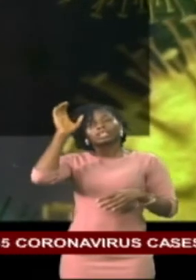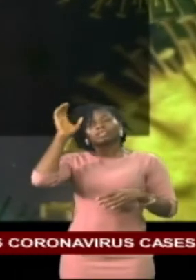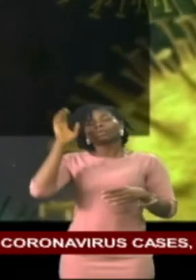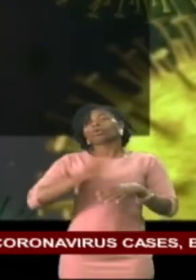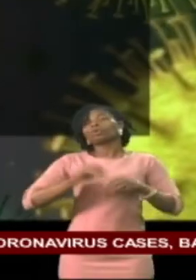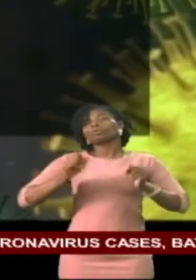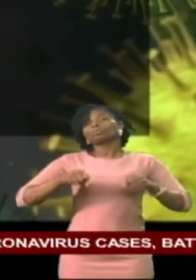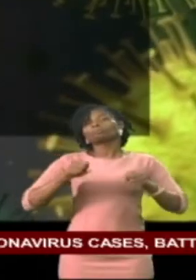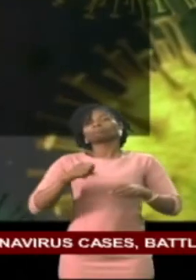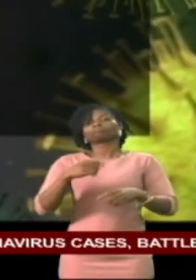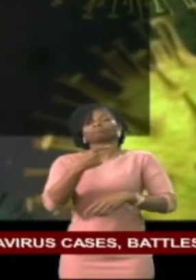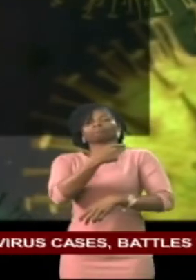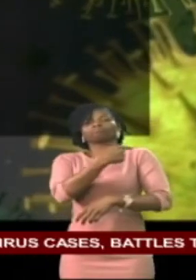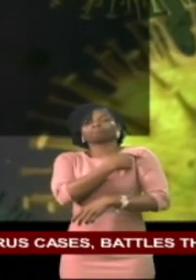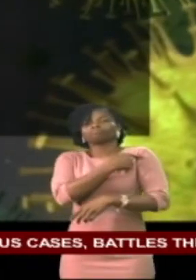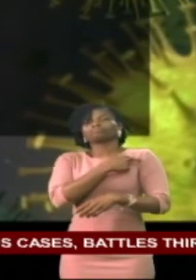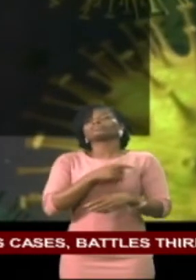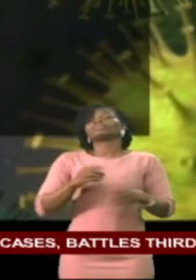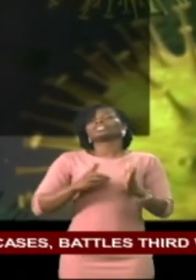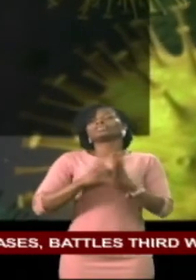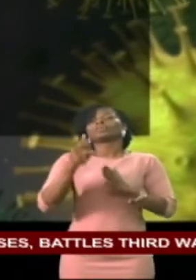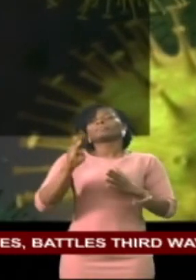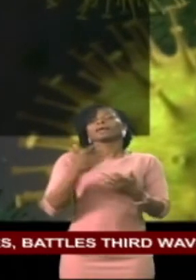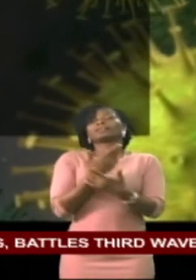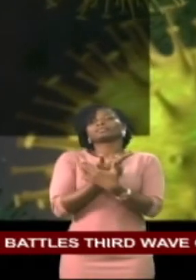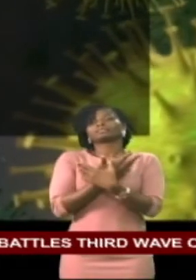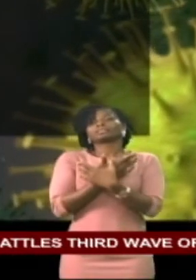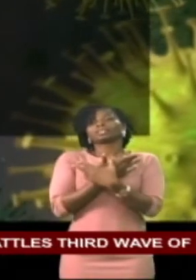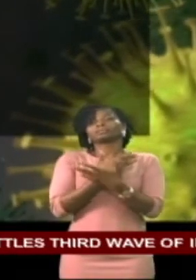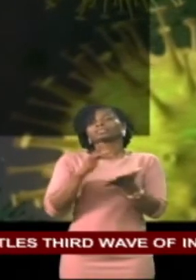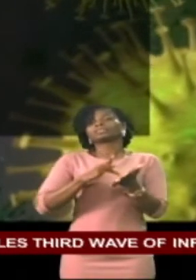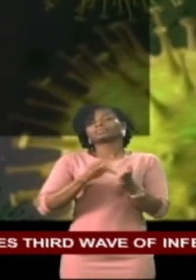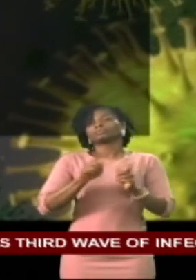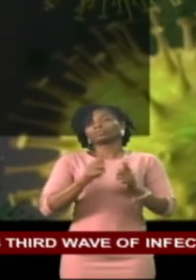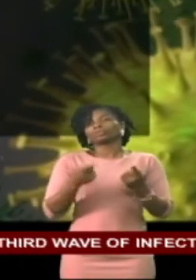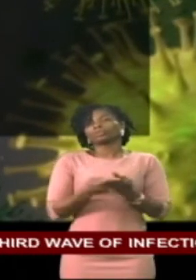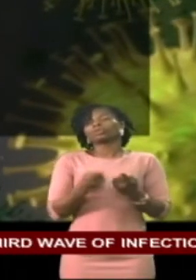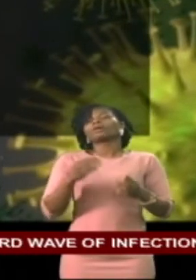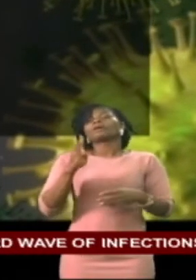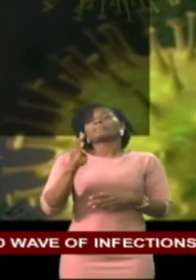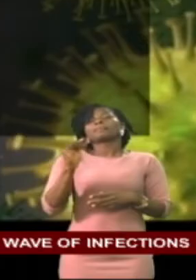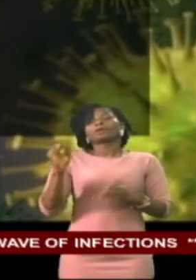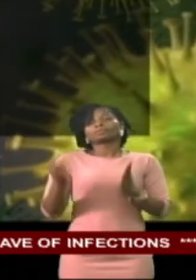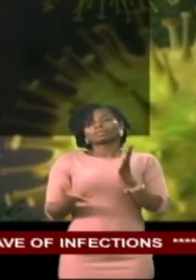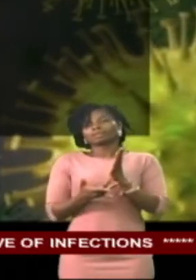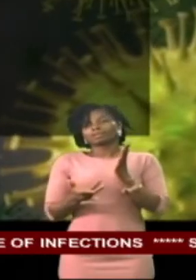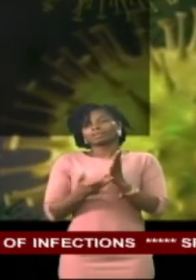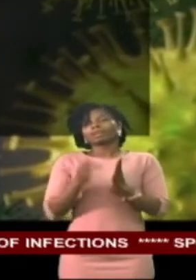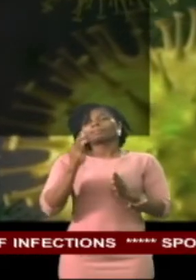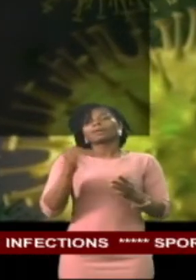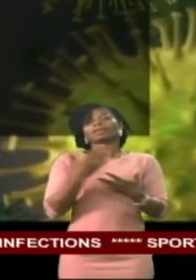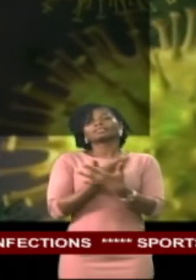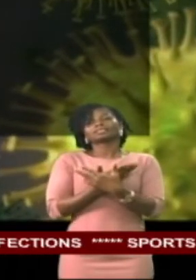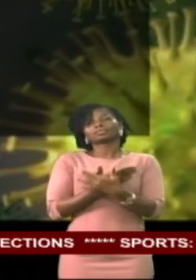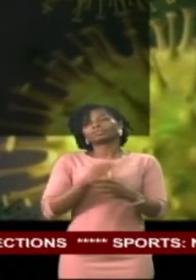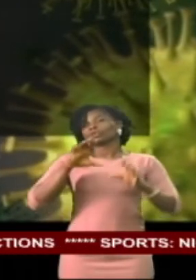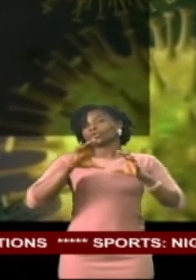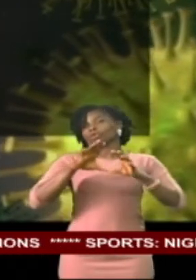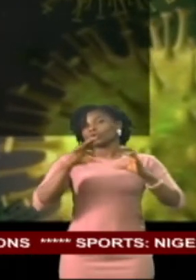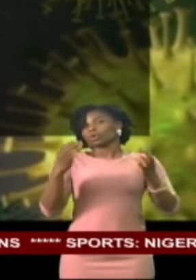coronavirus vaccine developed by German pharmaceutical group BioNTech with Chinese company Fosun Pharma.